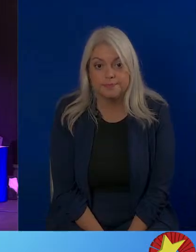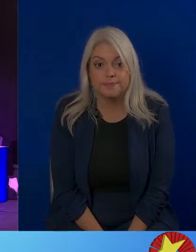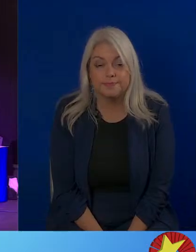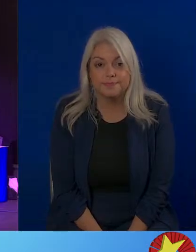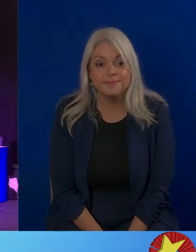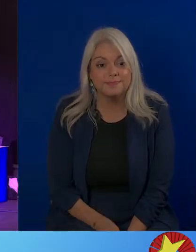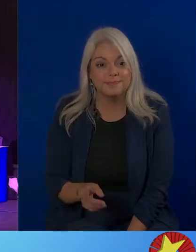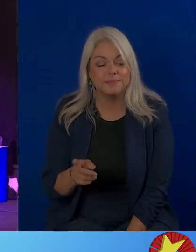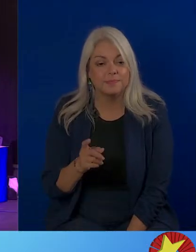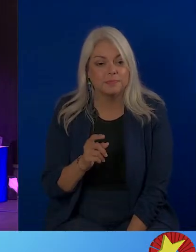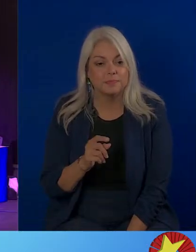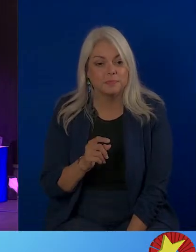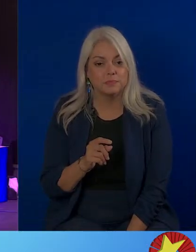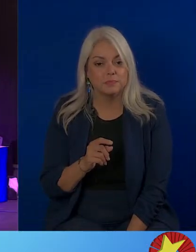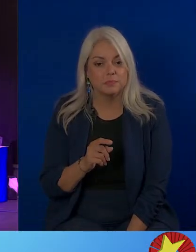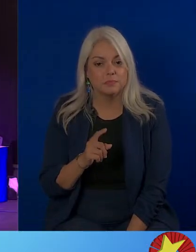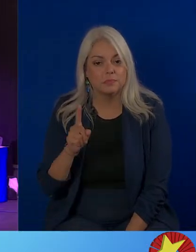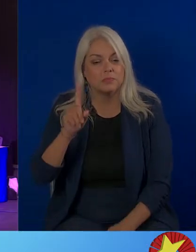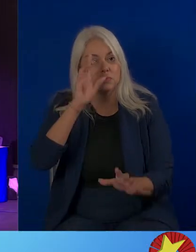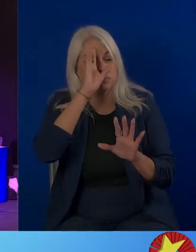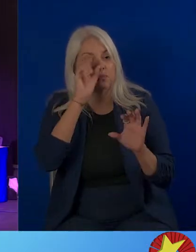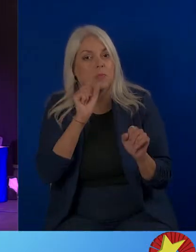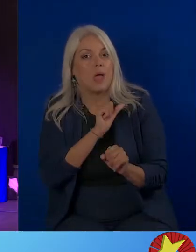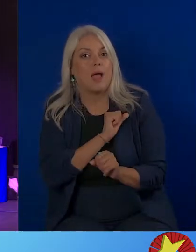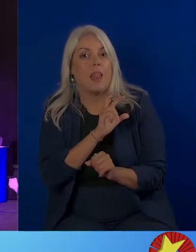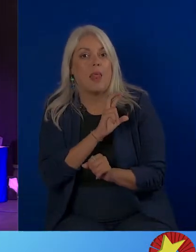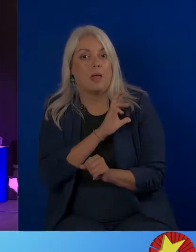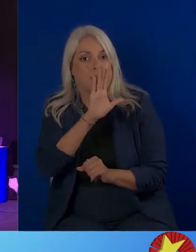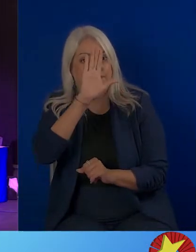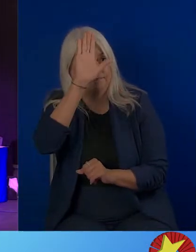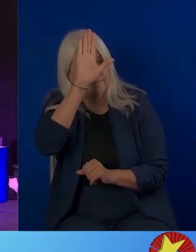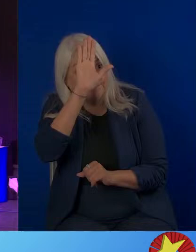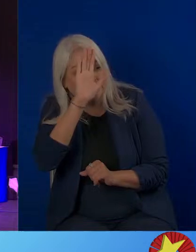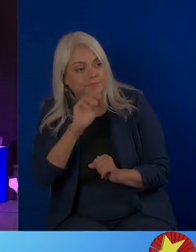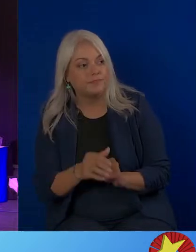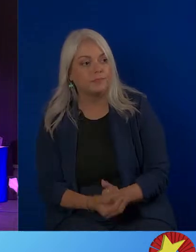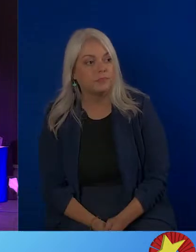This is Superintendent Reichman.